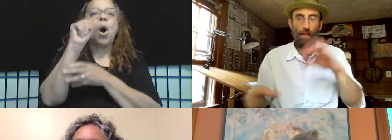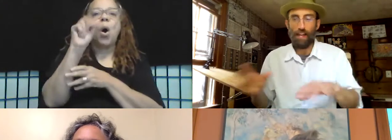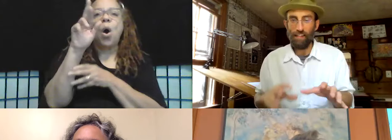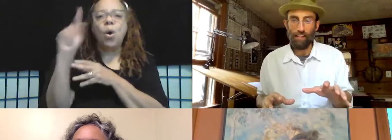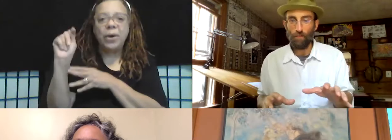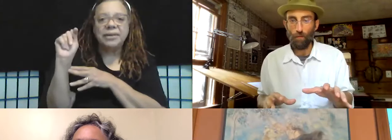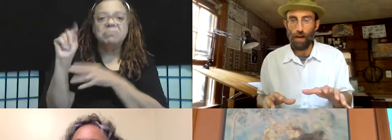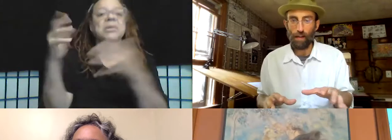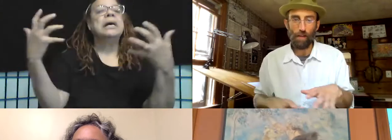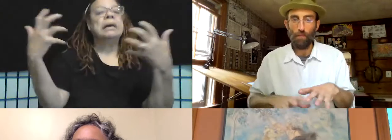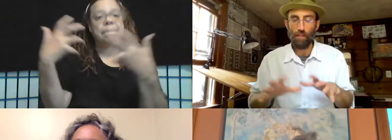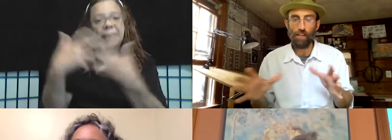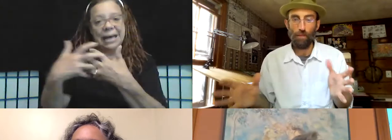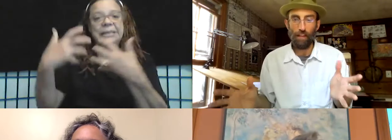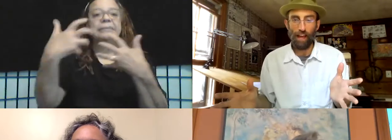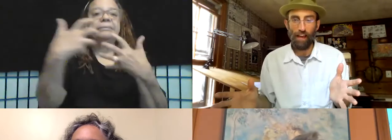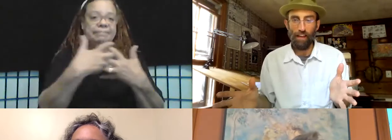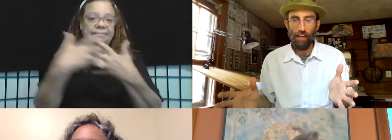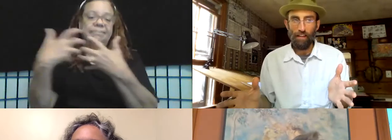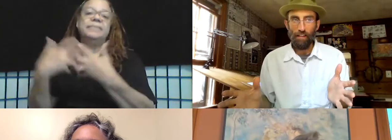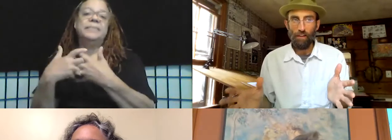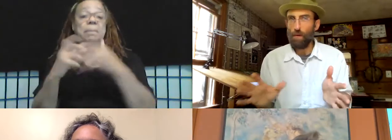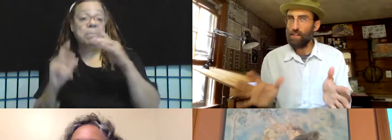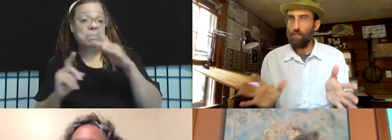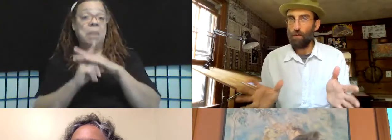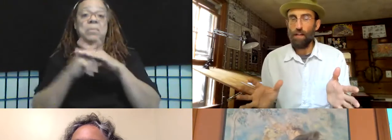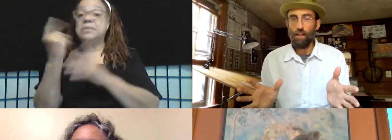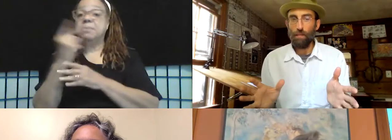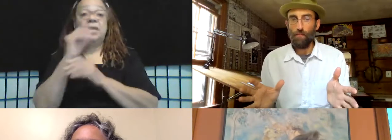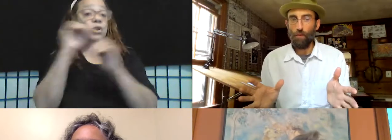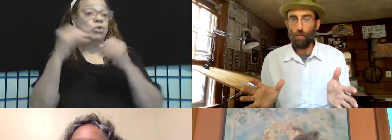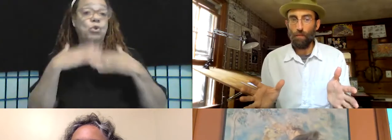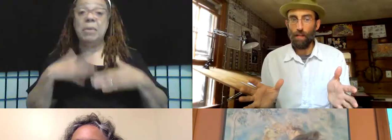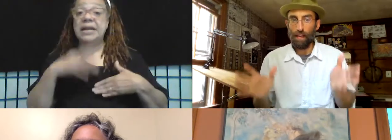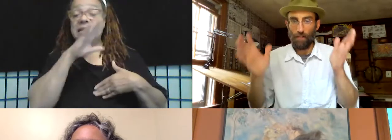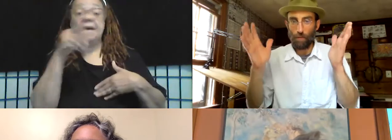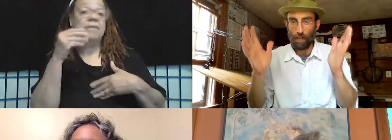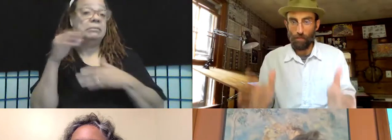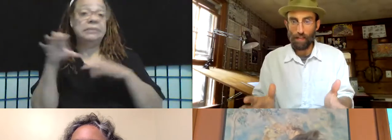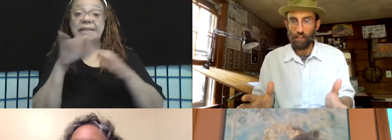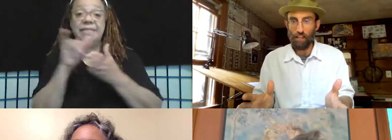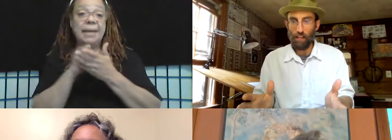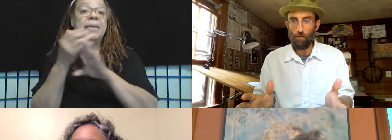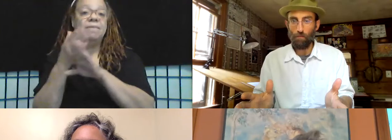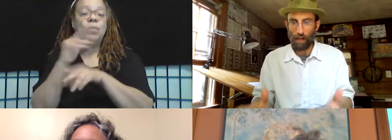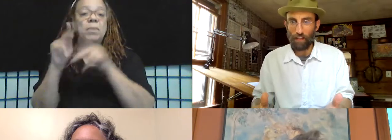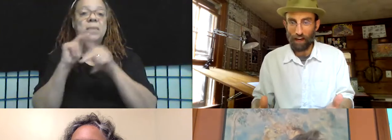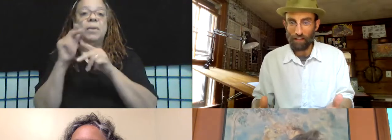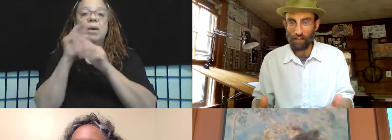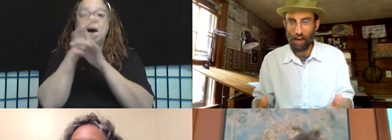that and combine it in a different way and come up with something that nobody's ever quite done before, but that everybody